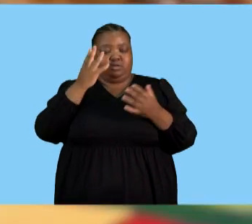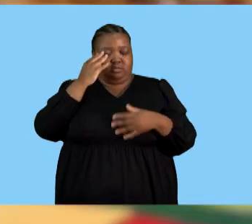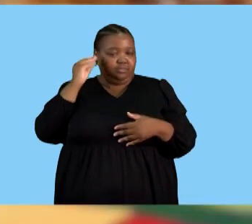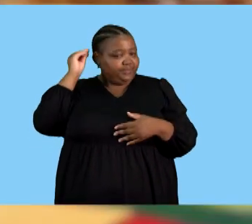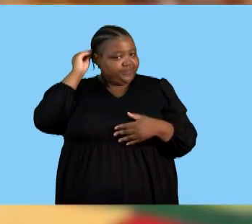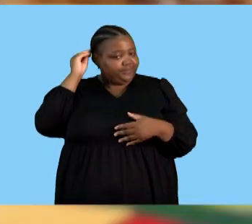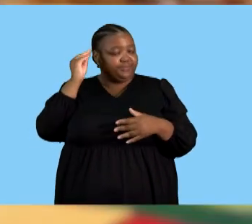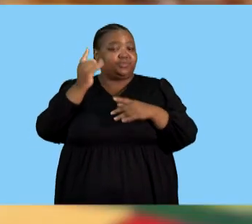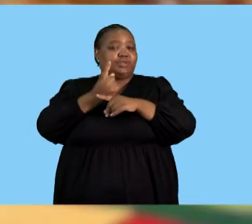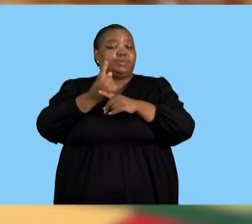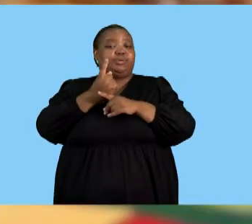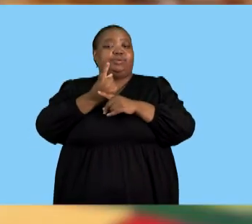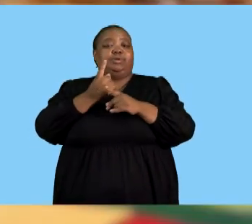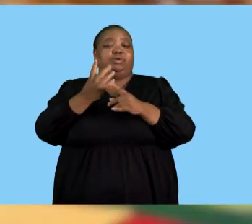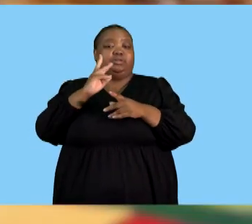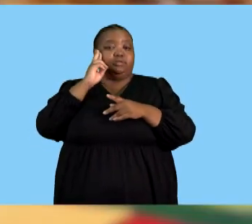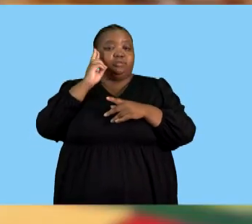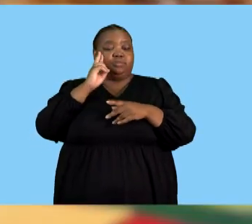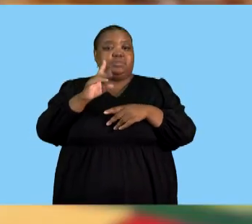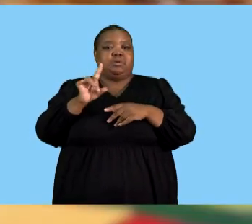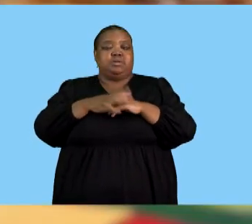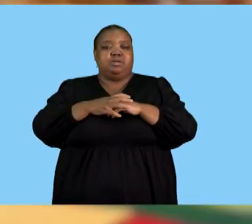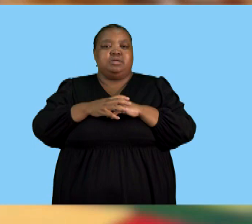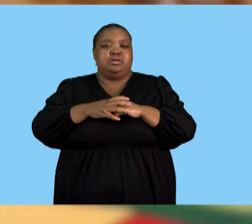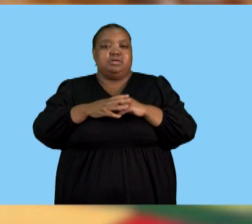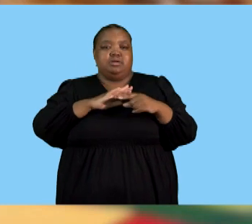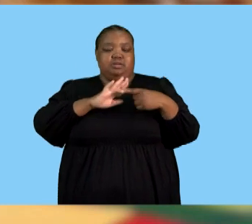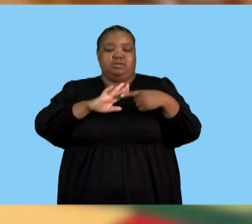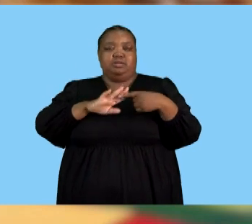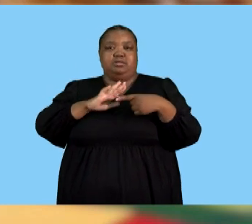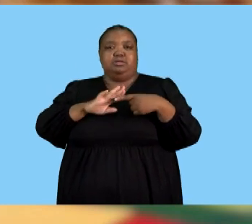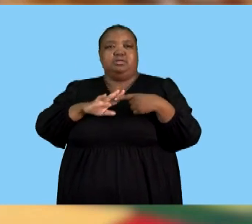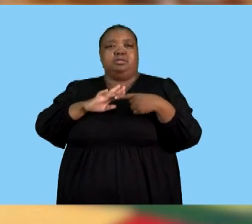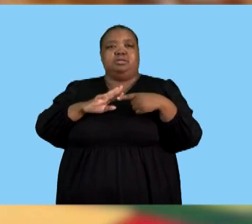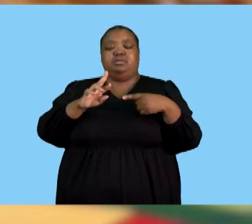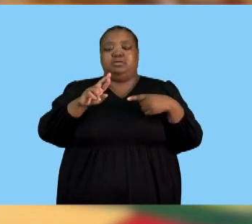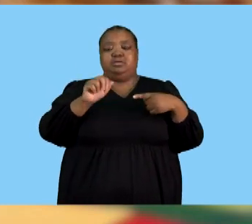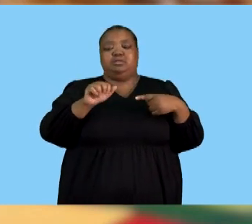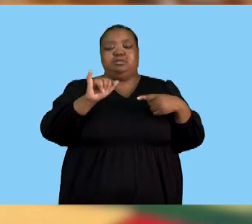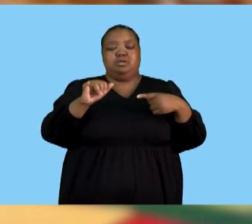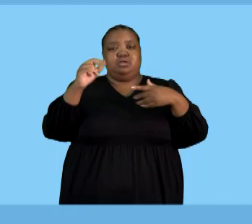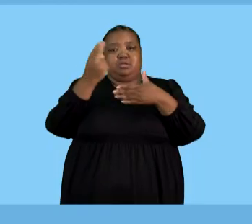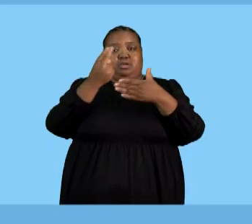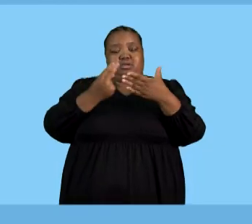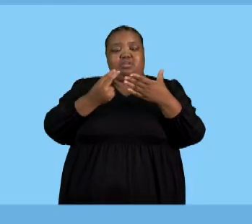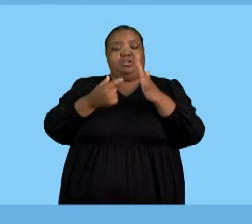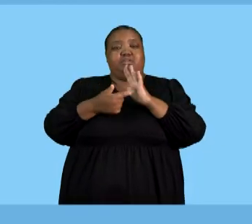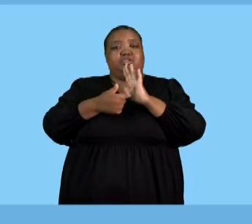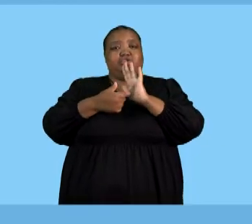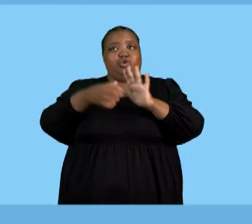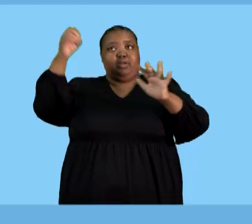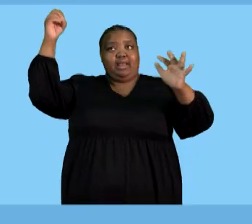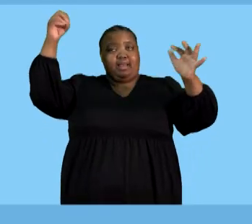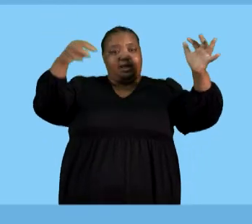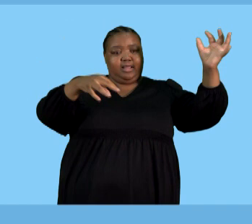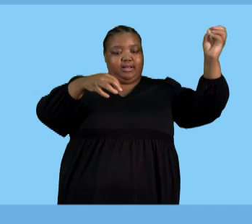So, what I want you to take away, what I want you to always remember about this lesson is that, number 1, a ray diagram